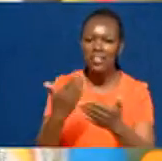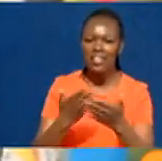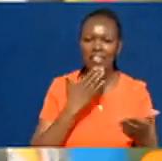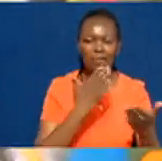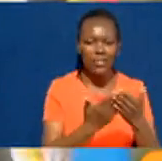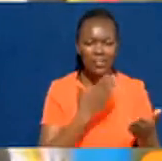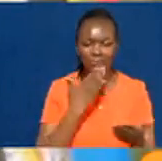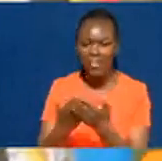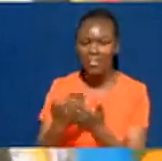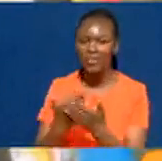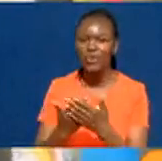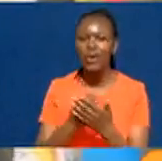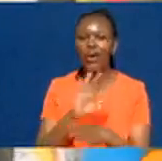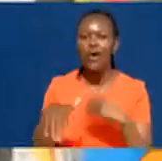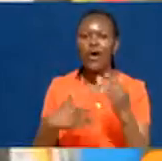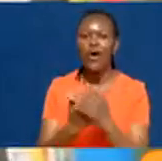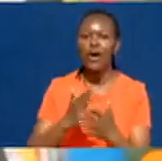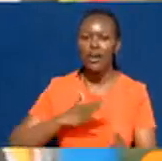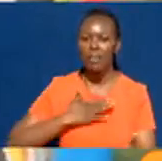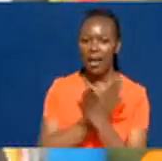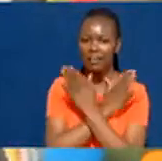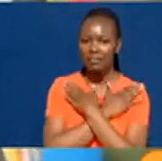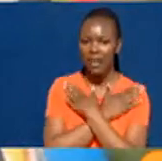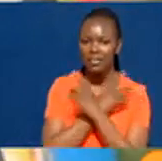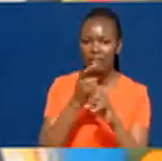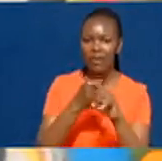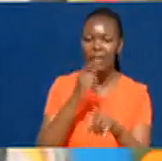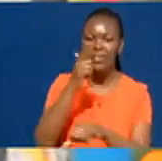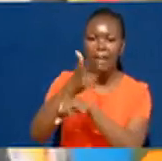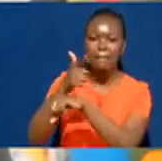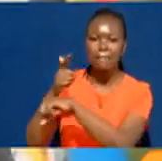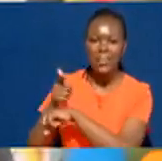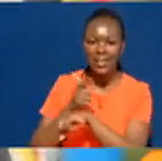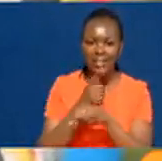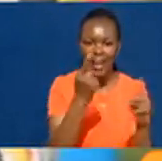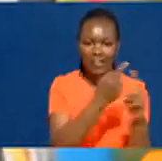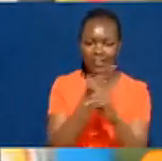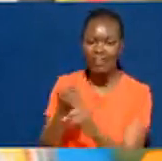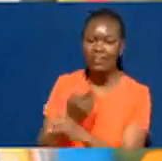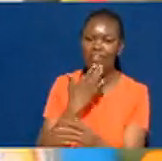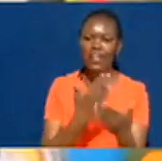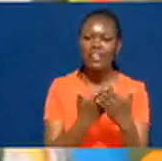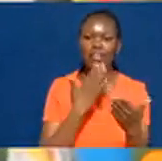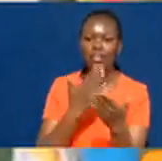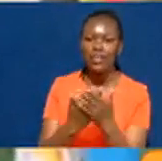the good friends from the media, thank you very much. We're going to